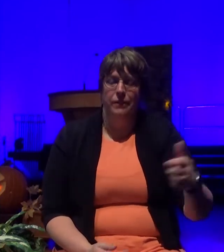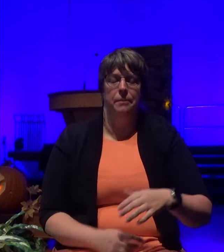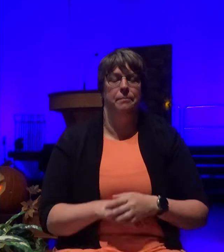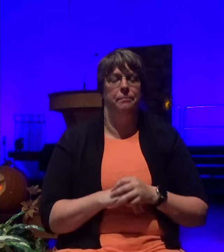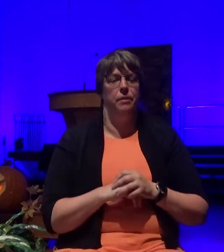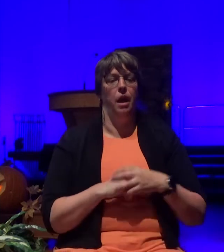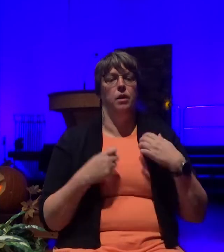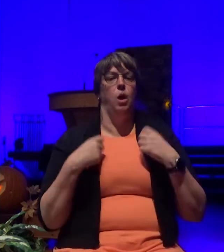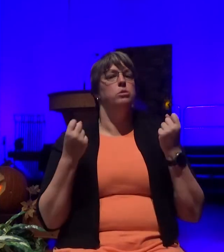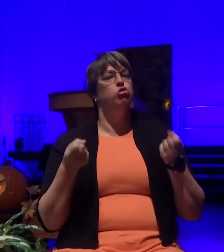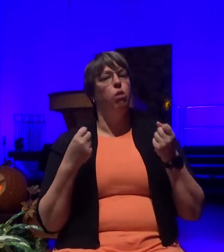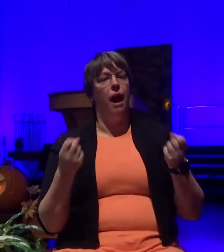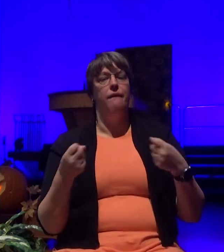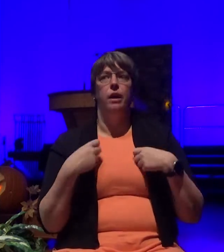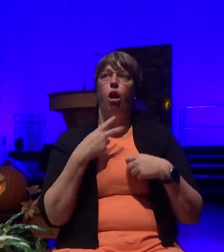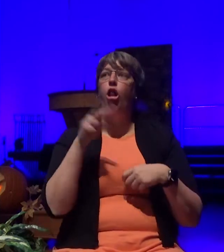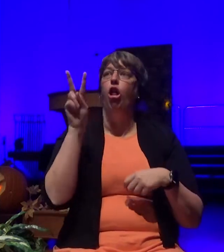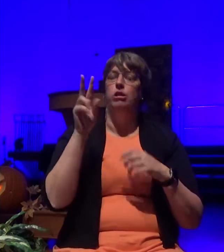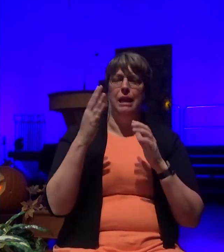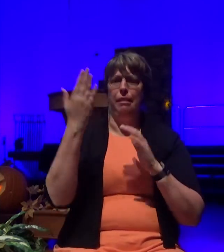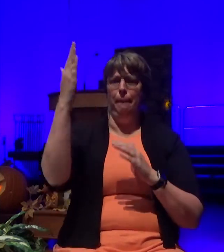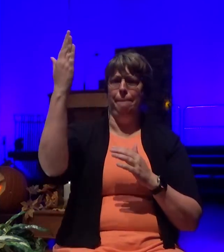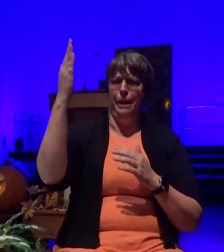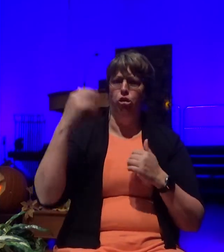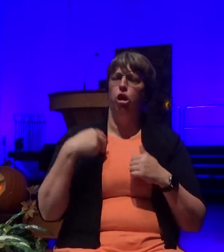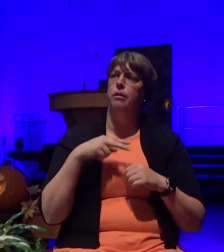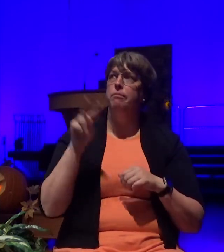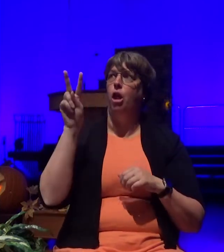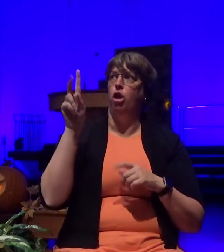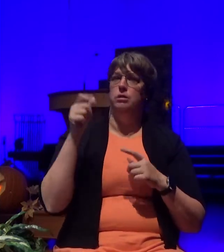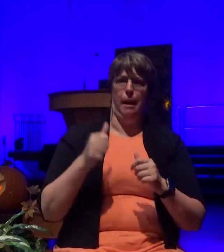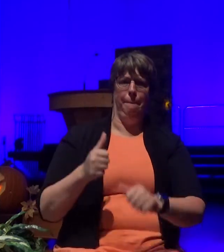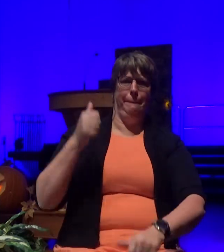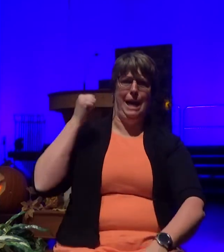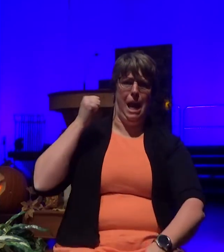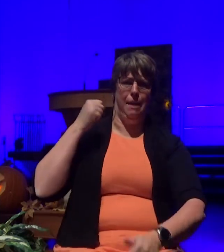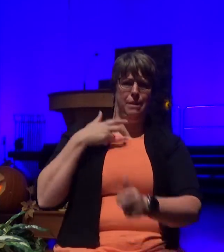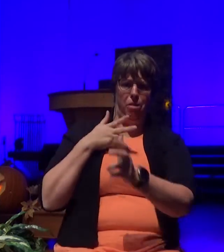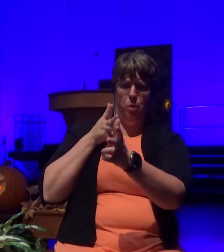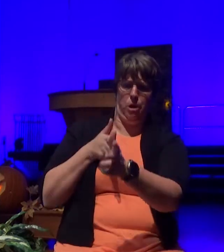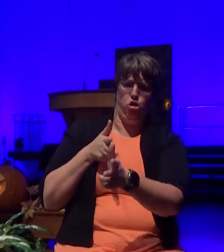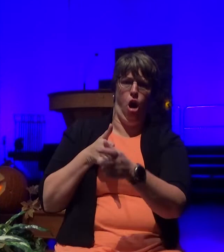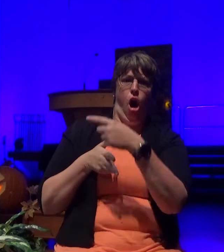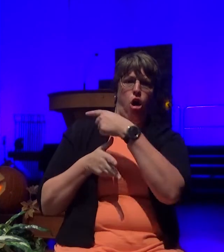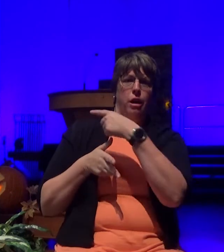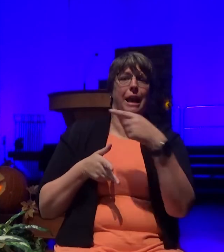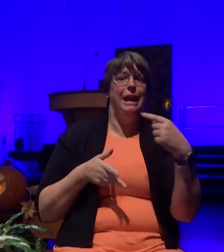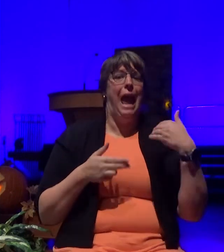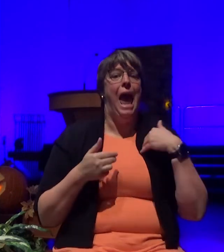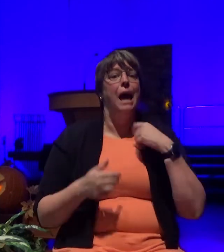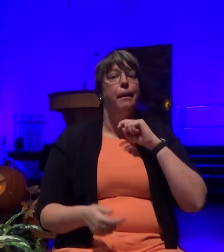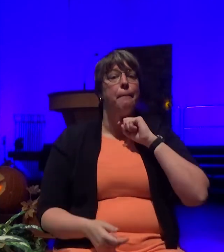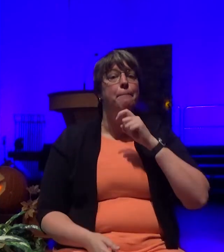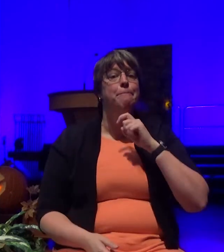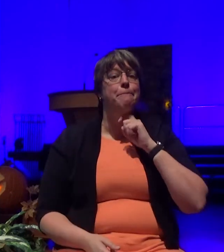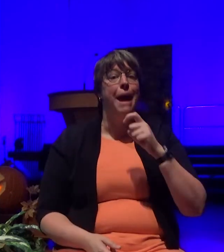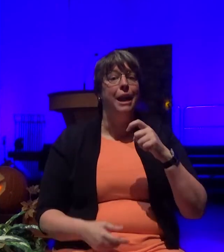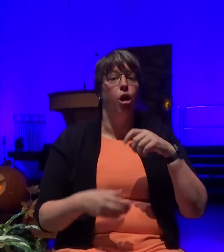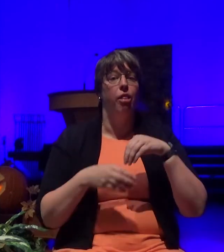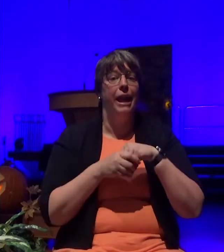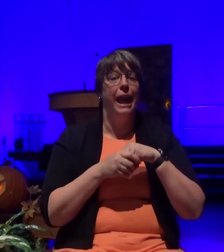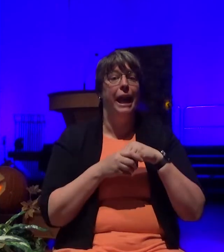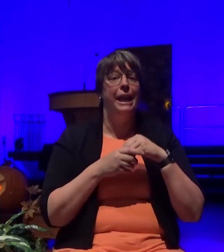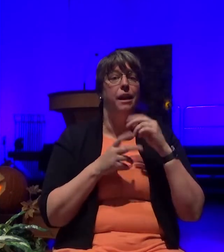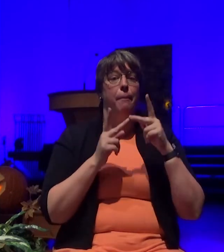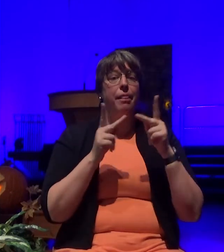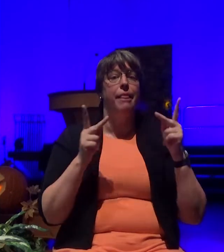rearview mirror, and I looked behind me, and there was a gentleman driving his car, and he had metal in his face in places that I was like, how in the heck did he do